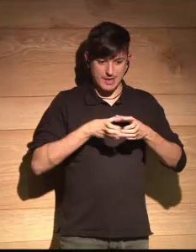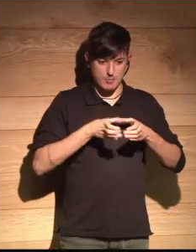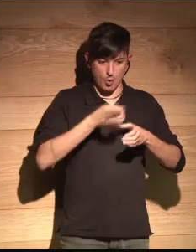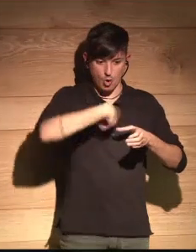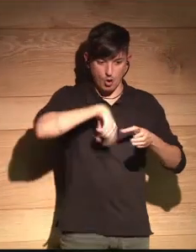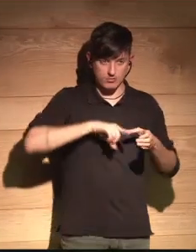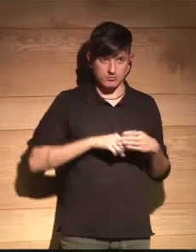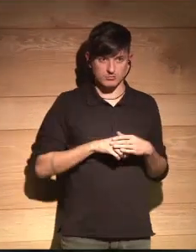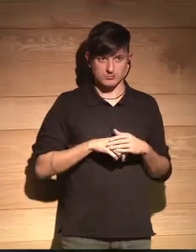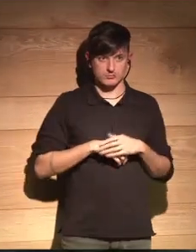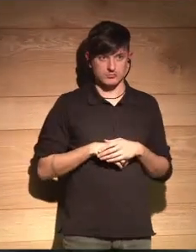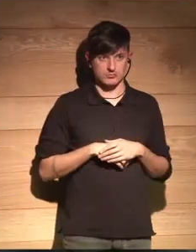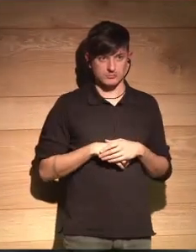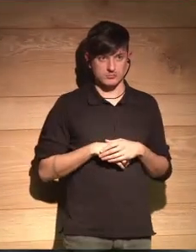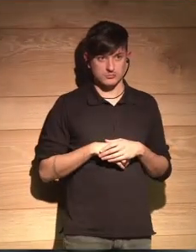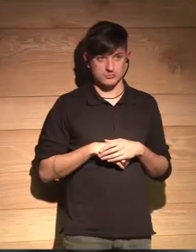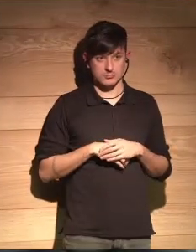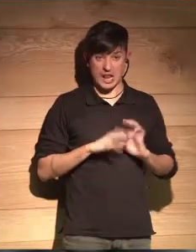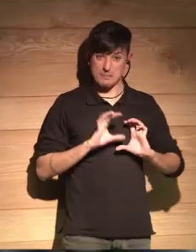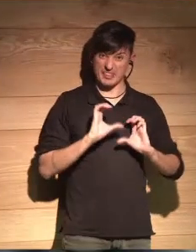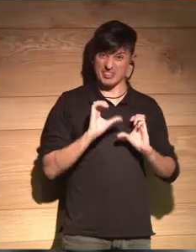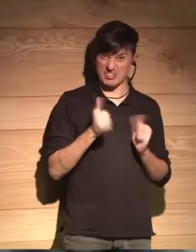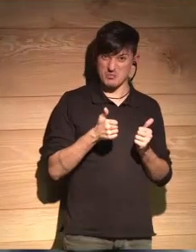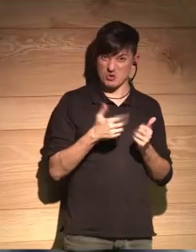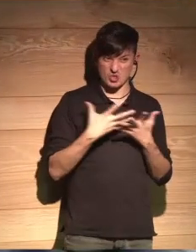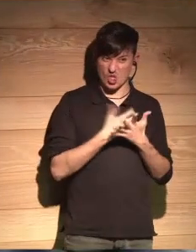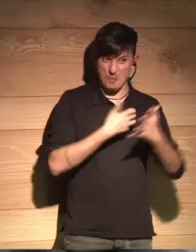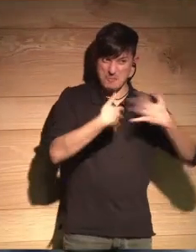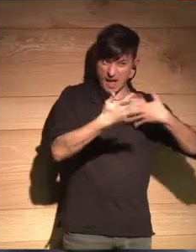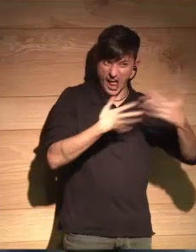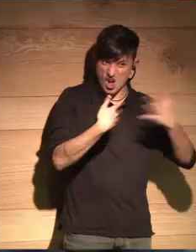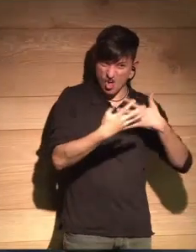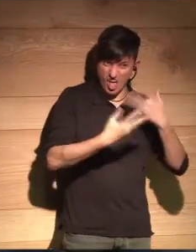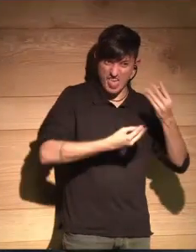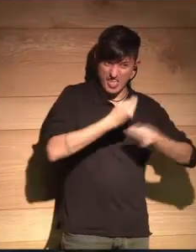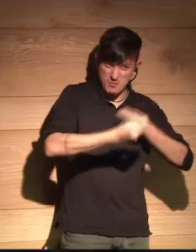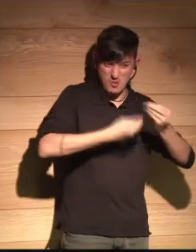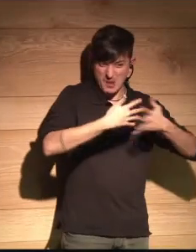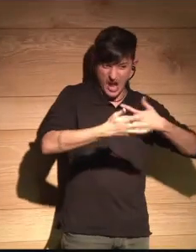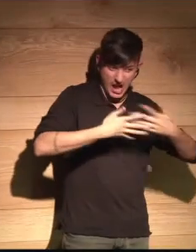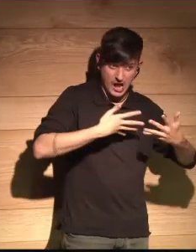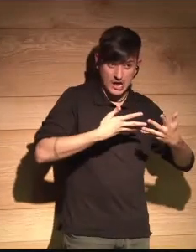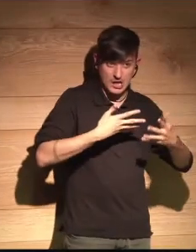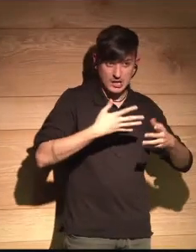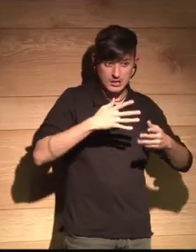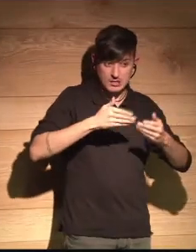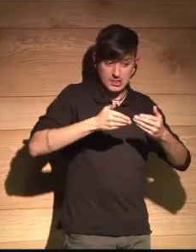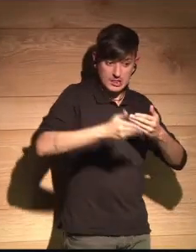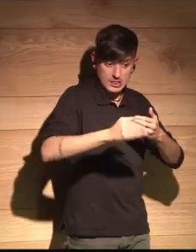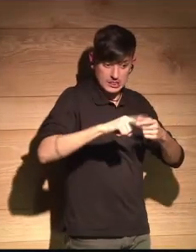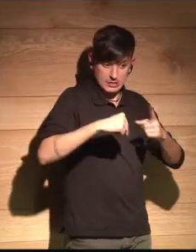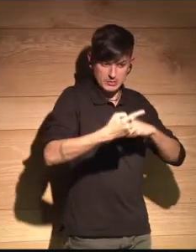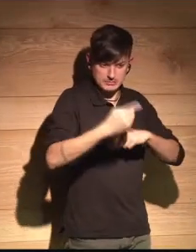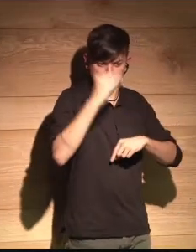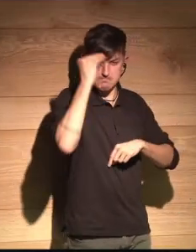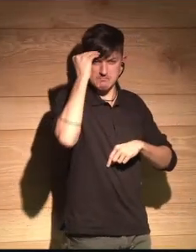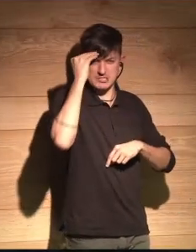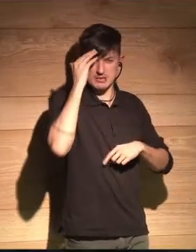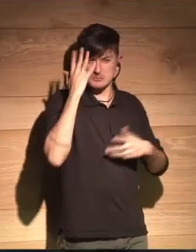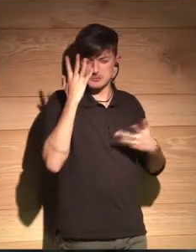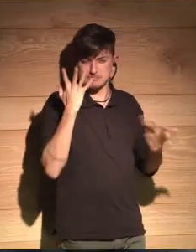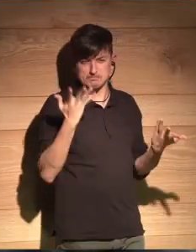In the beginning, we were doing all of this manually. Then we thought it was not great fun, so we went to our colleagues at Computer Science, Artificial Intelligence, to